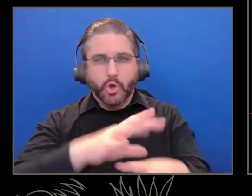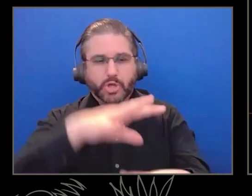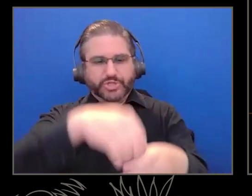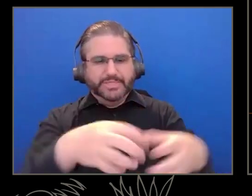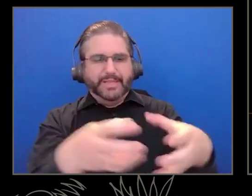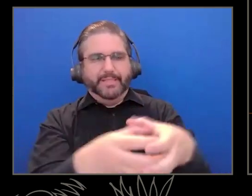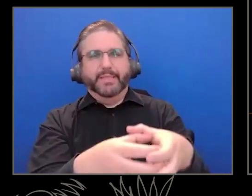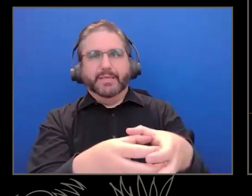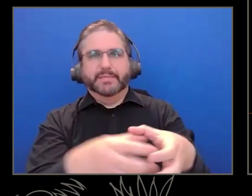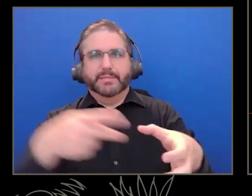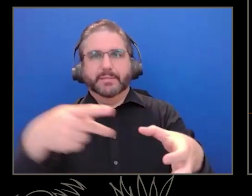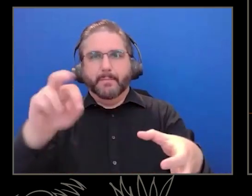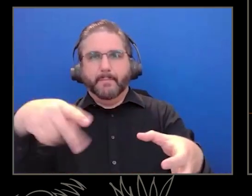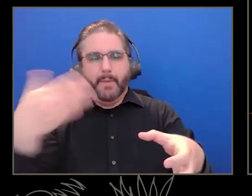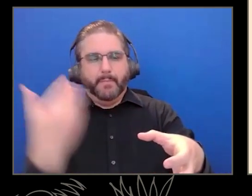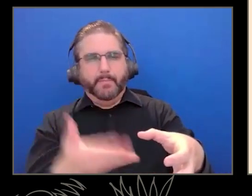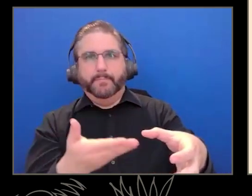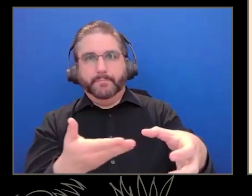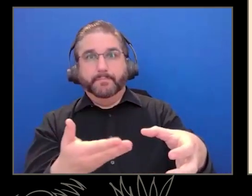thing.